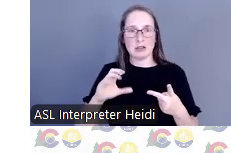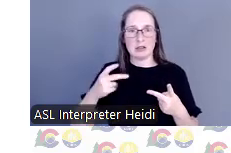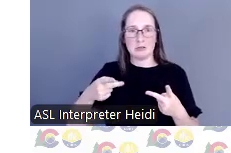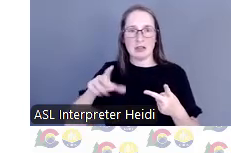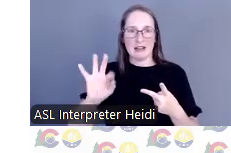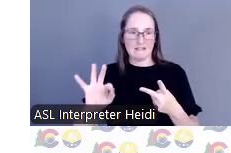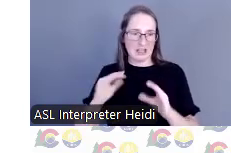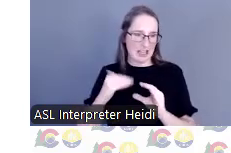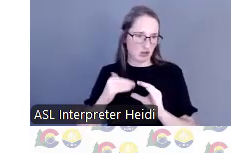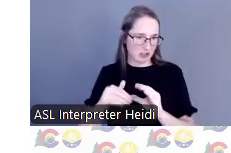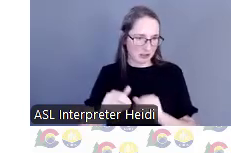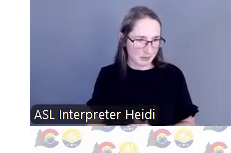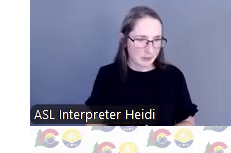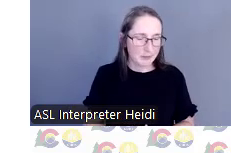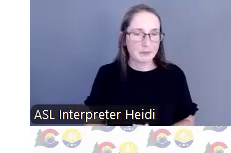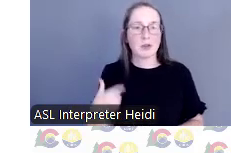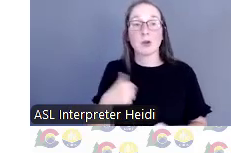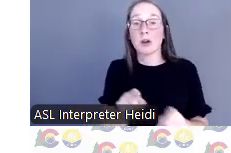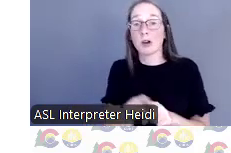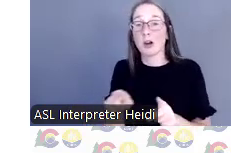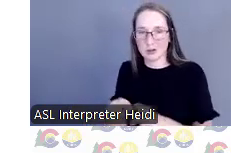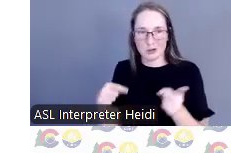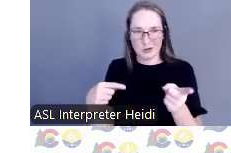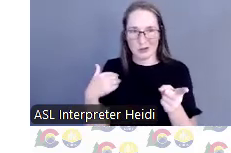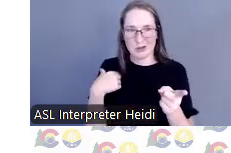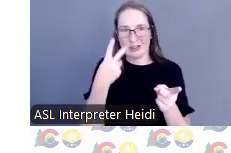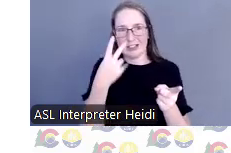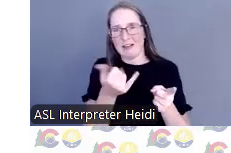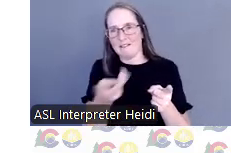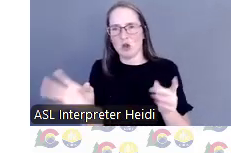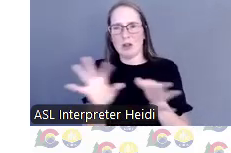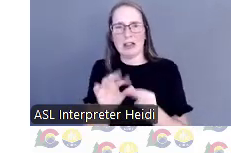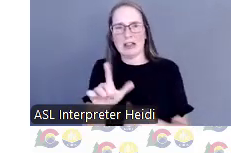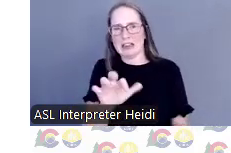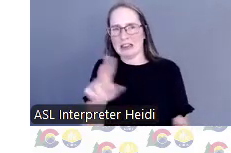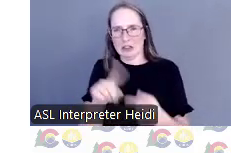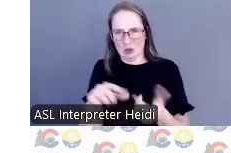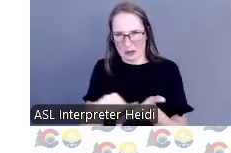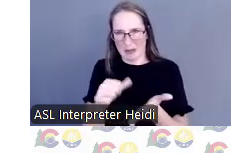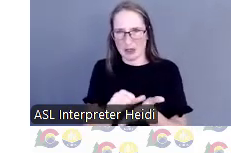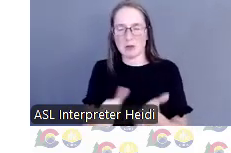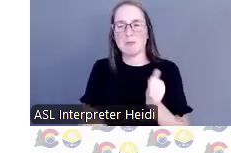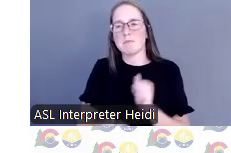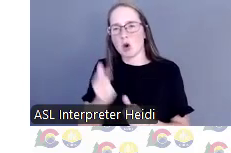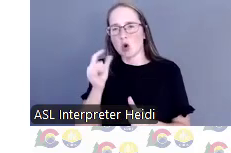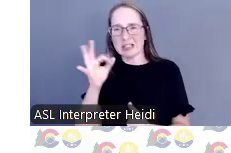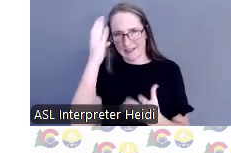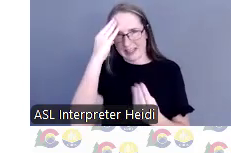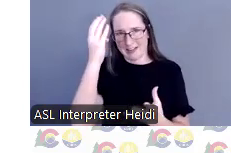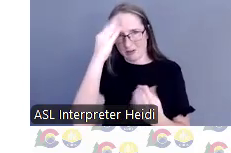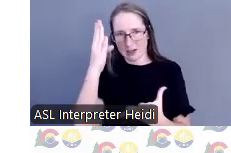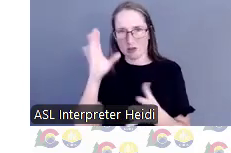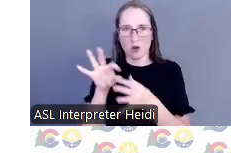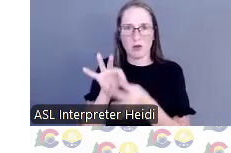SUD benefits address. We also have here a couple links to the pages where the majority of information